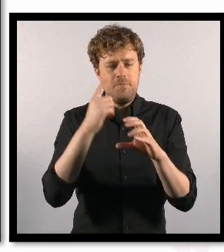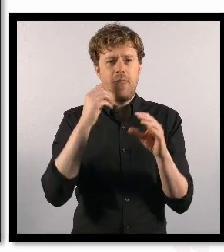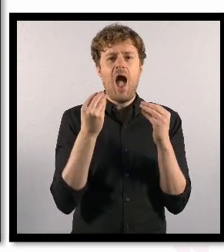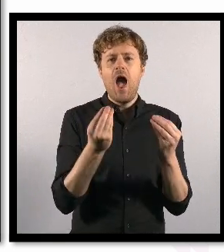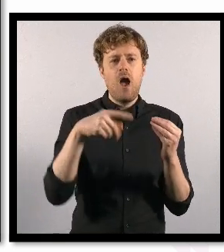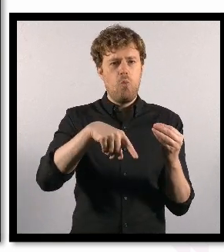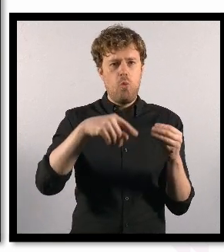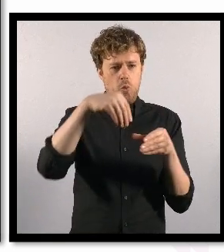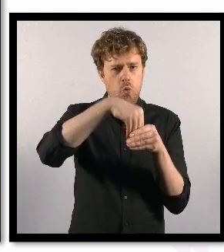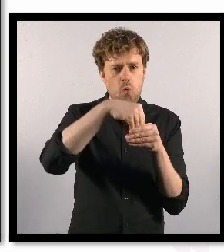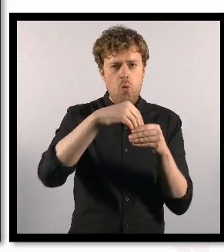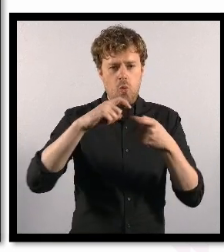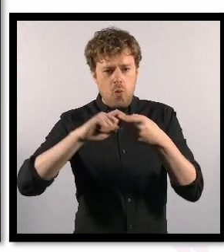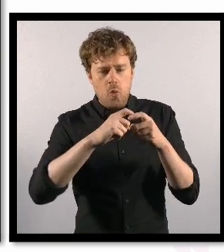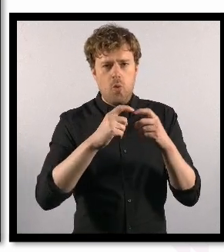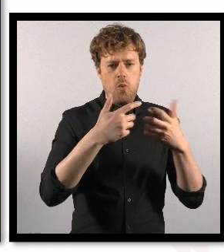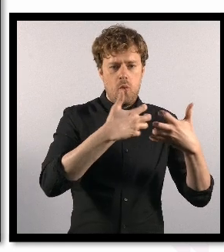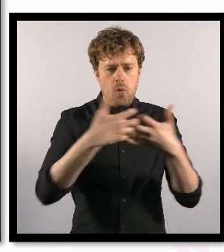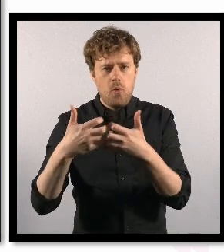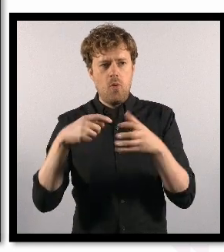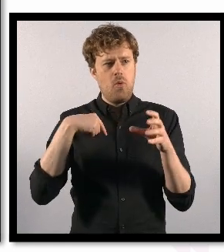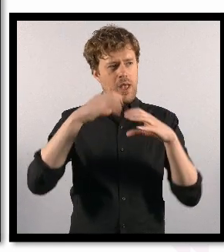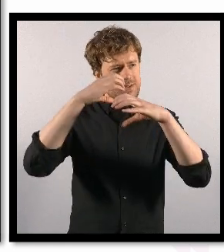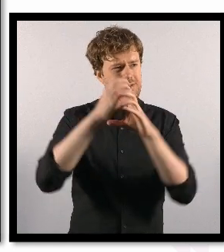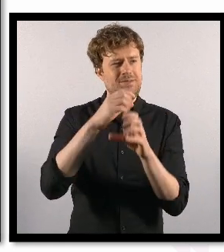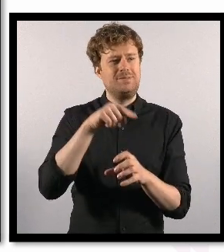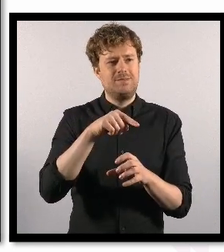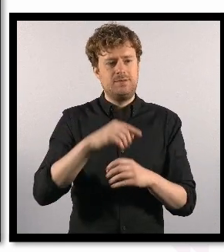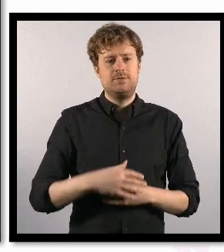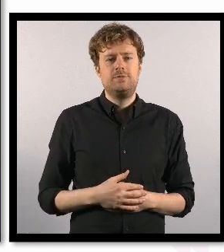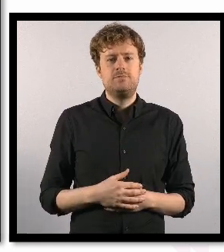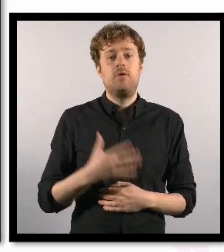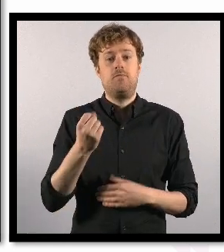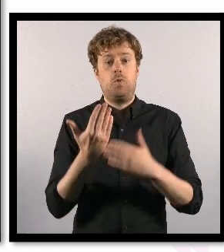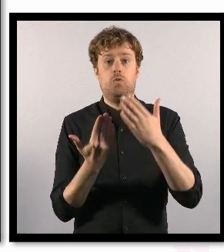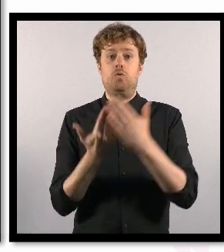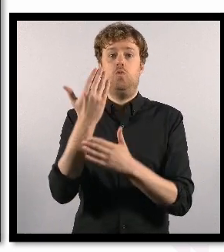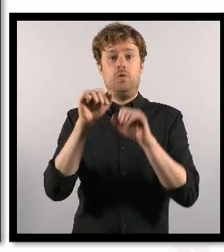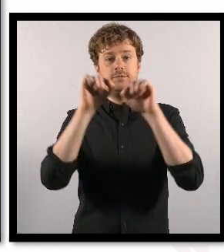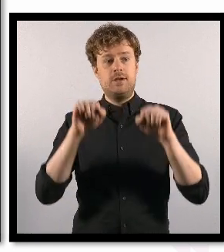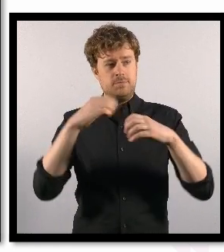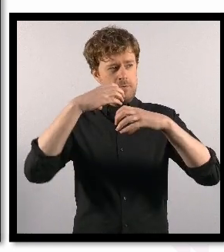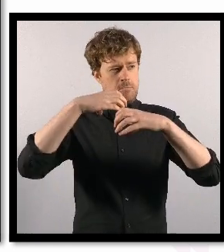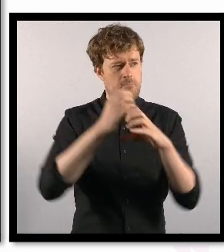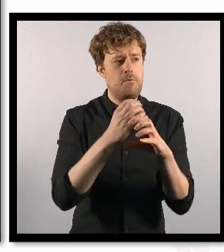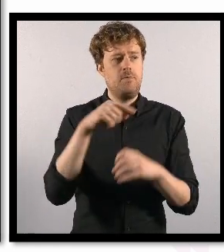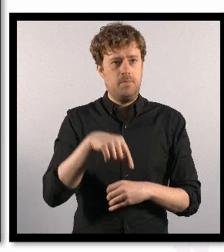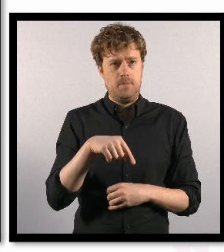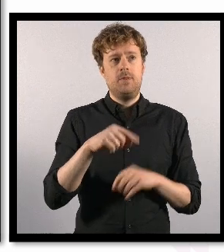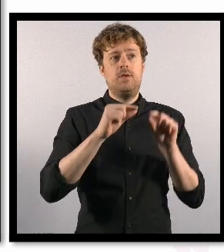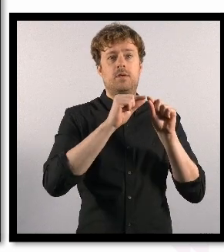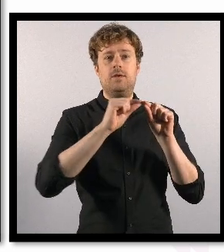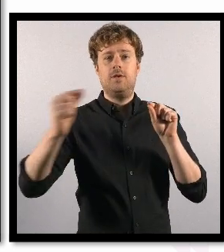technique we call hydrogen deuterium exchange mass spectrometry. And we managed to get the highest throughput in the